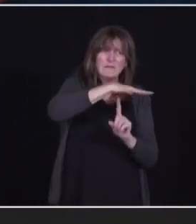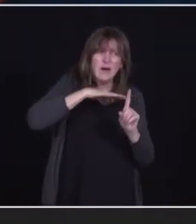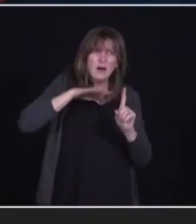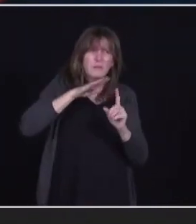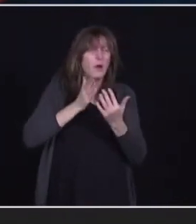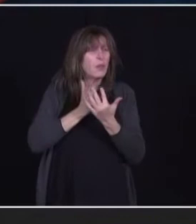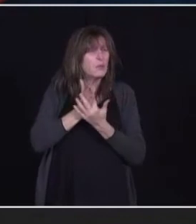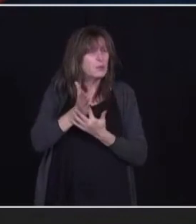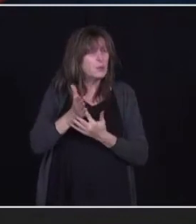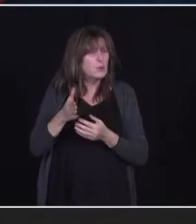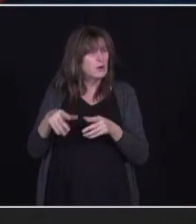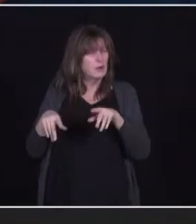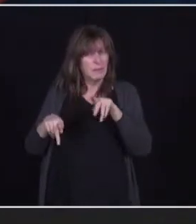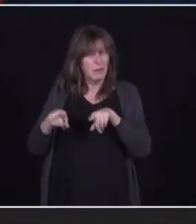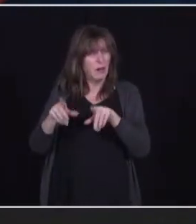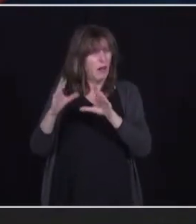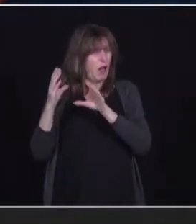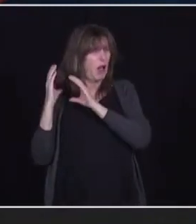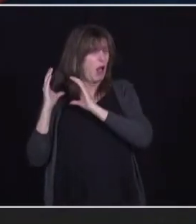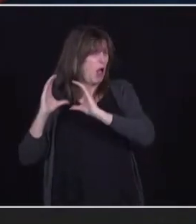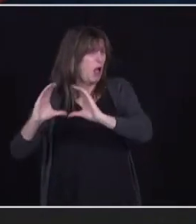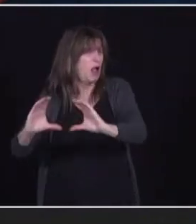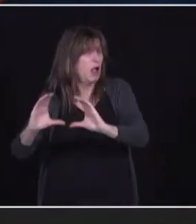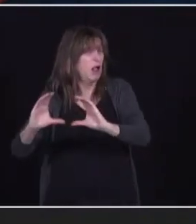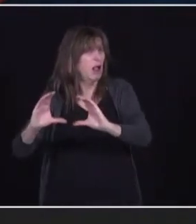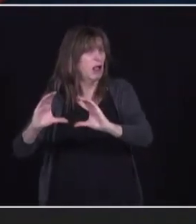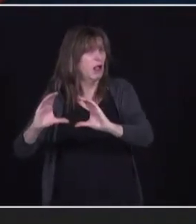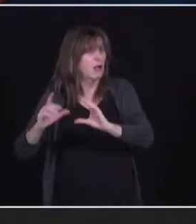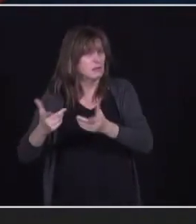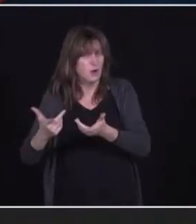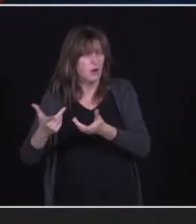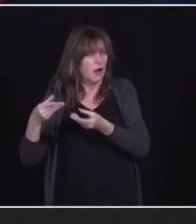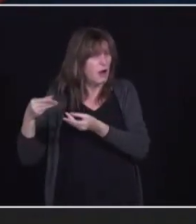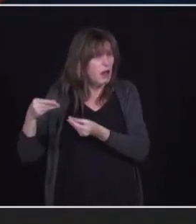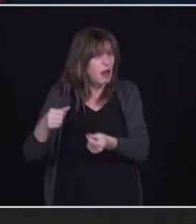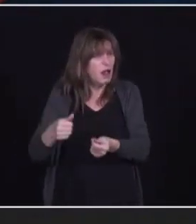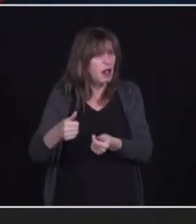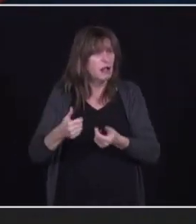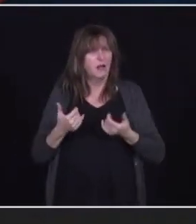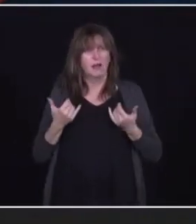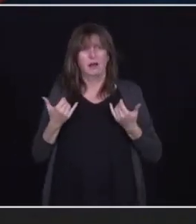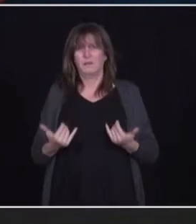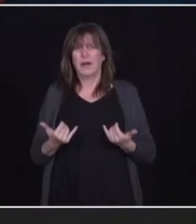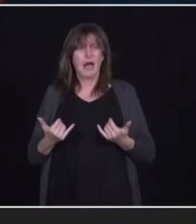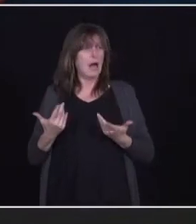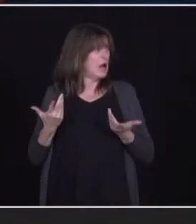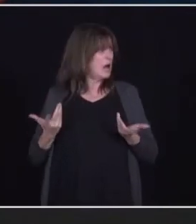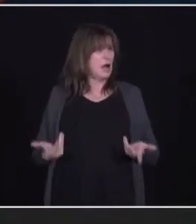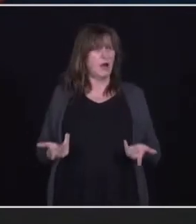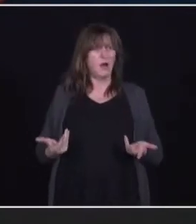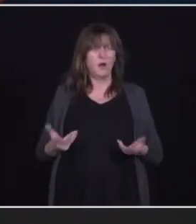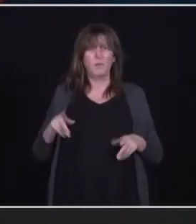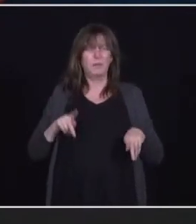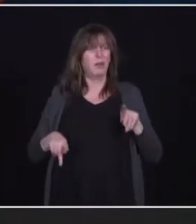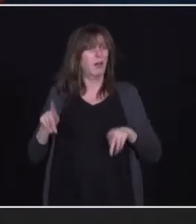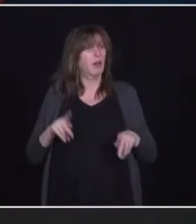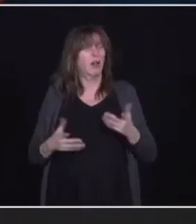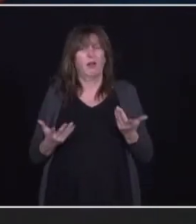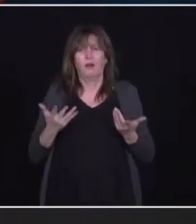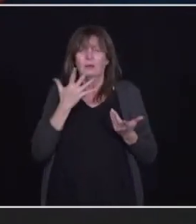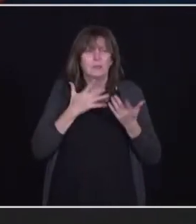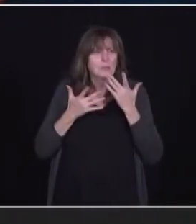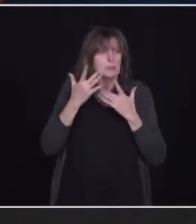people of this province and this country at a time that people are barely holding on by their fingernails,